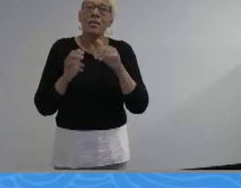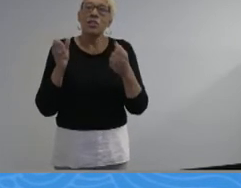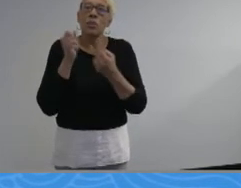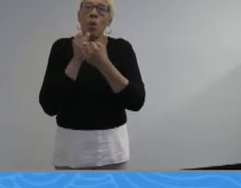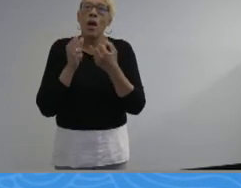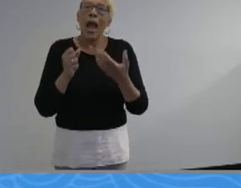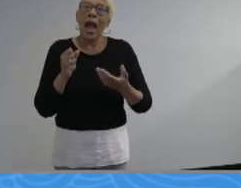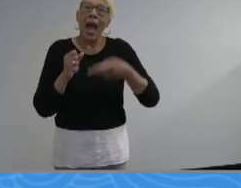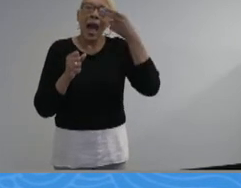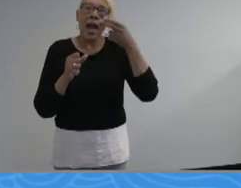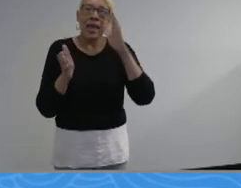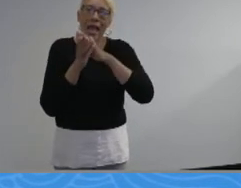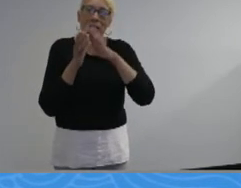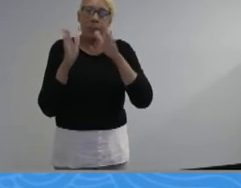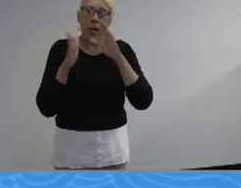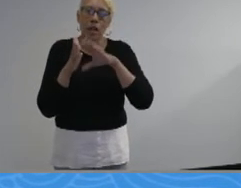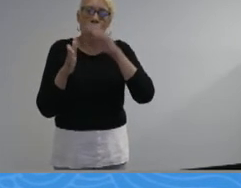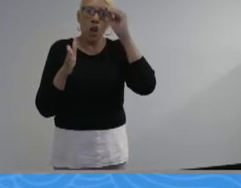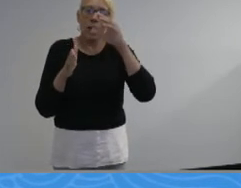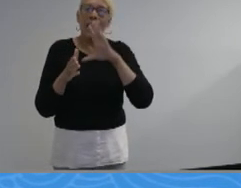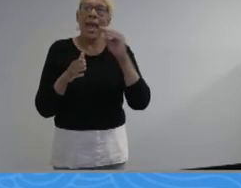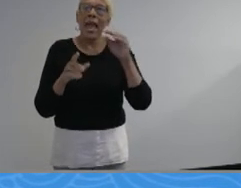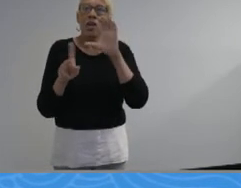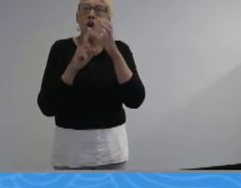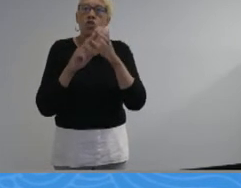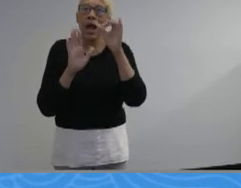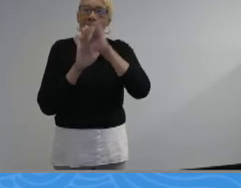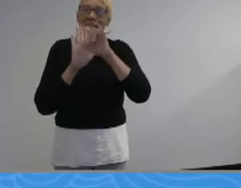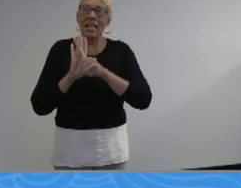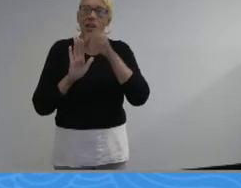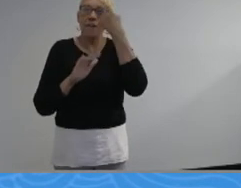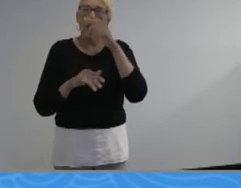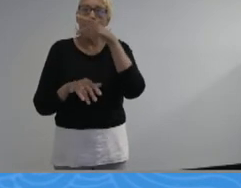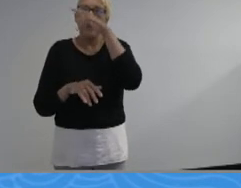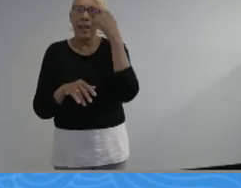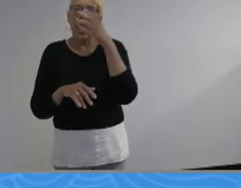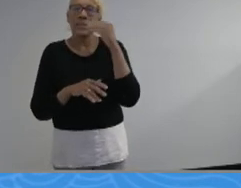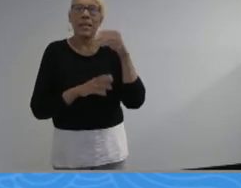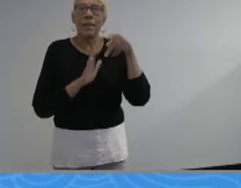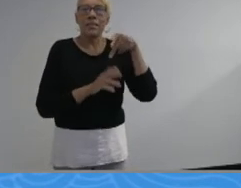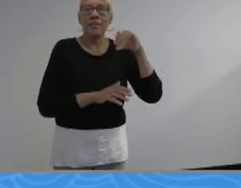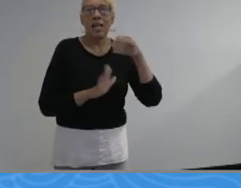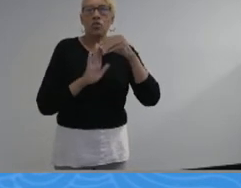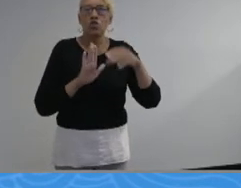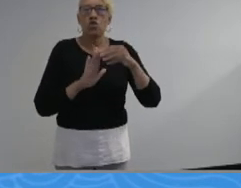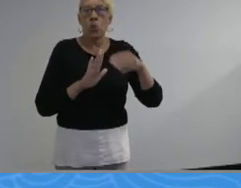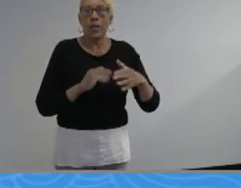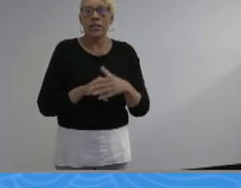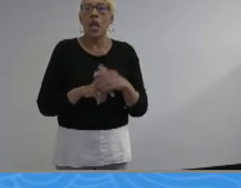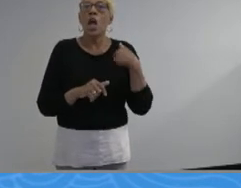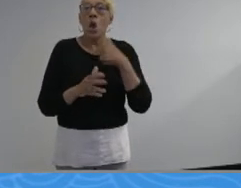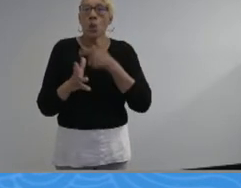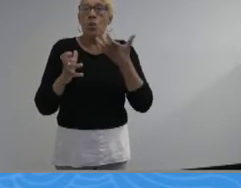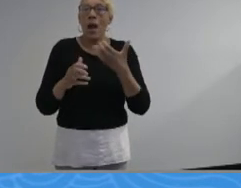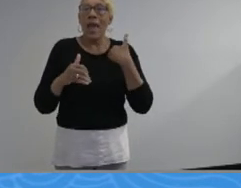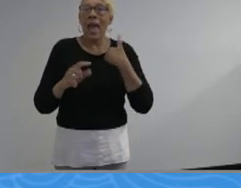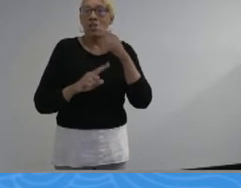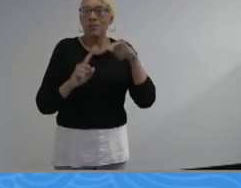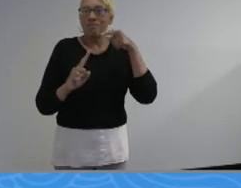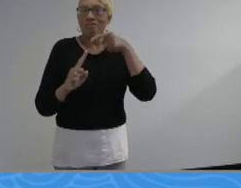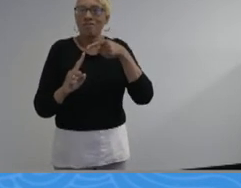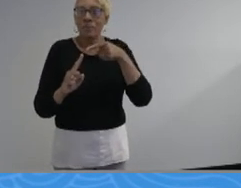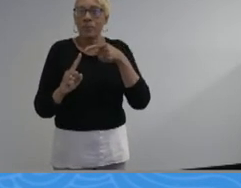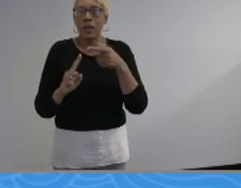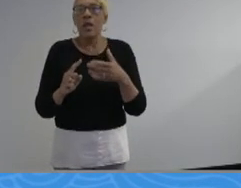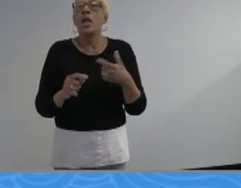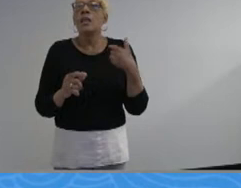academic learning and positive cultural identity for Black and Pacific Islander students. We want the specificity. There are other districts that are doing